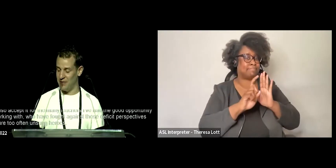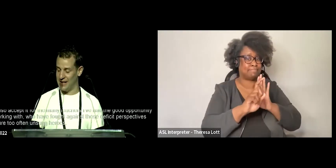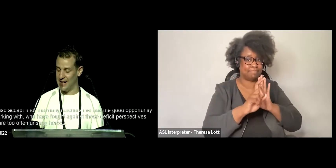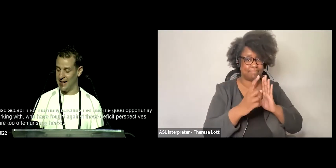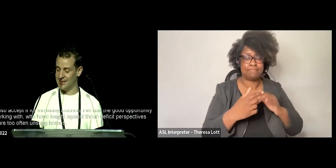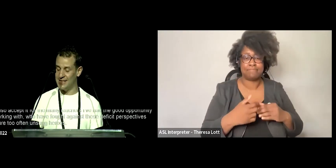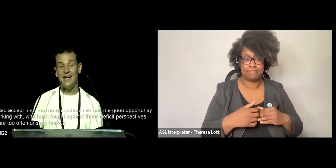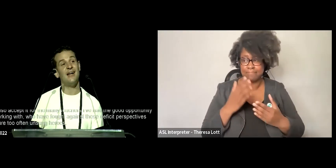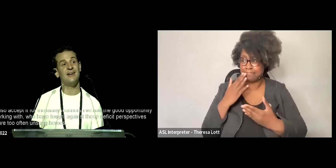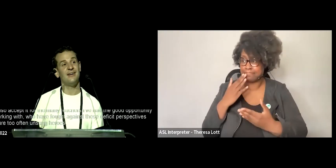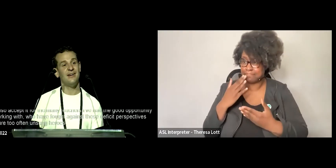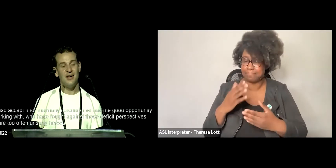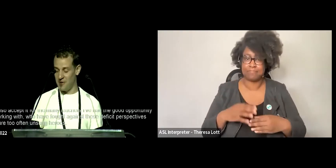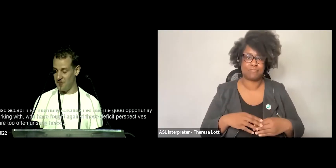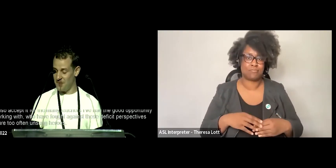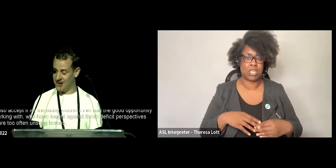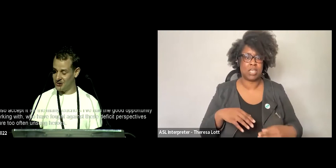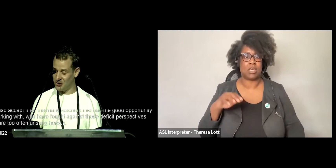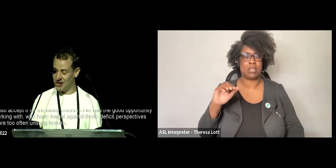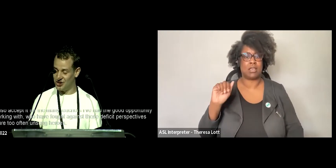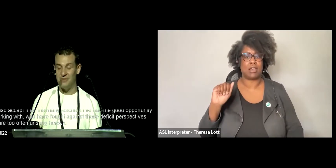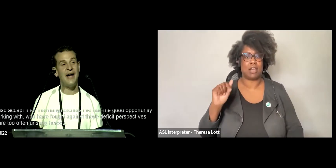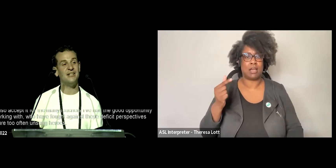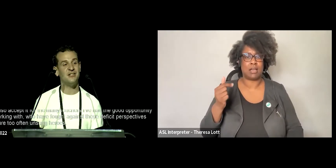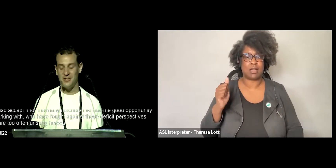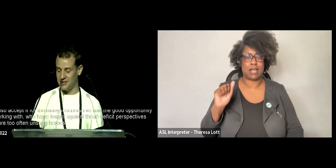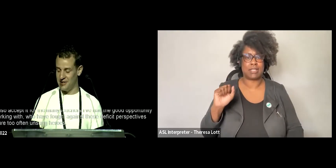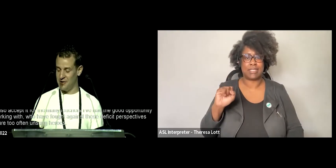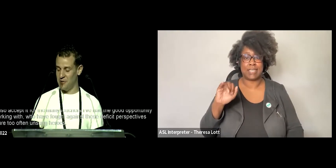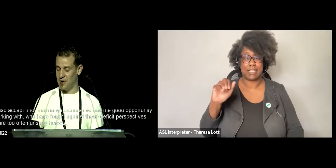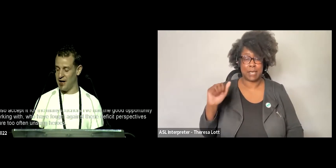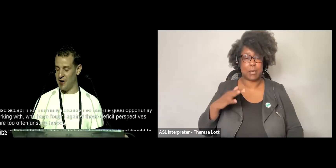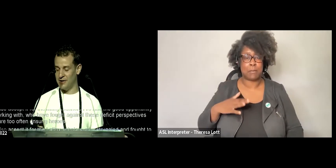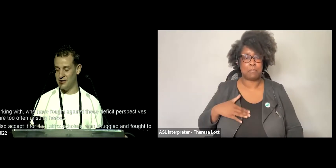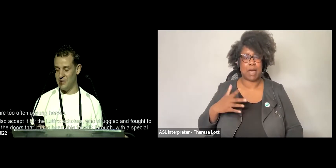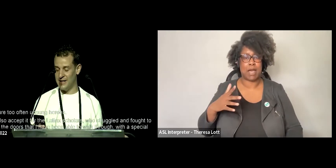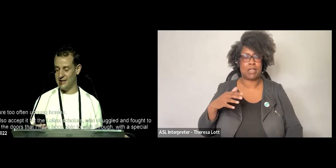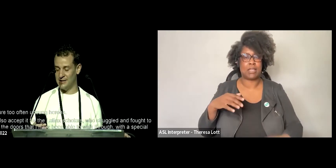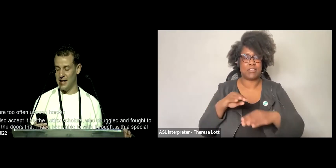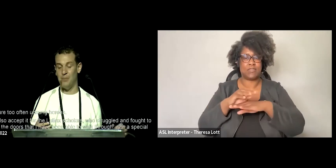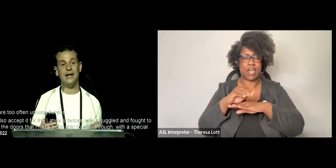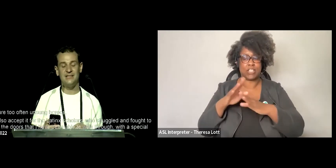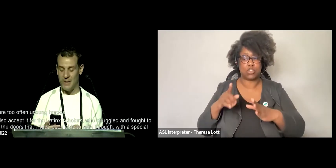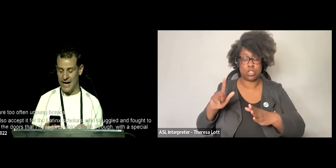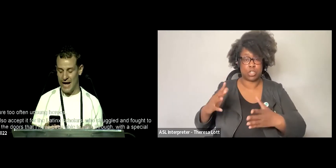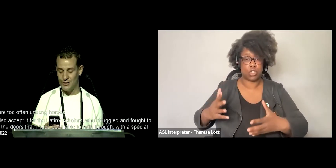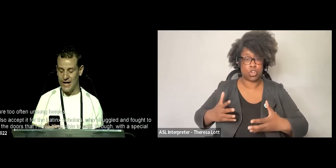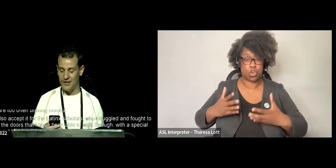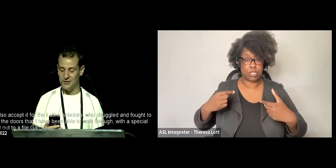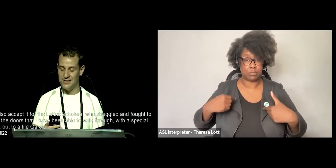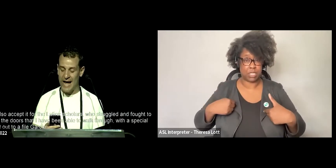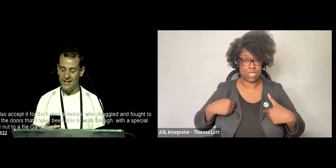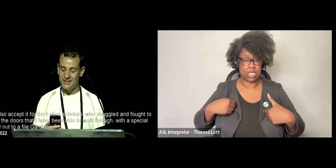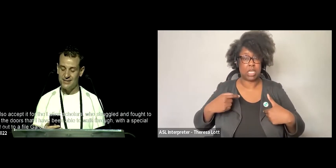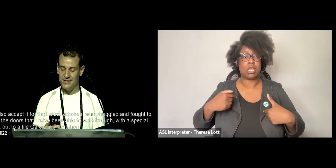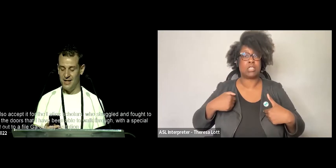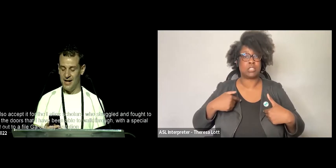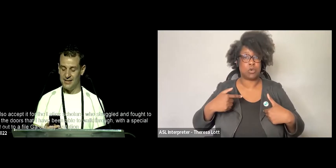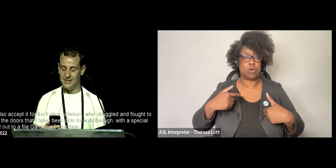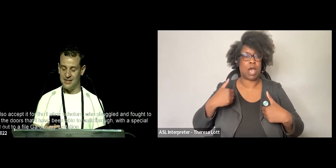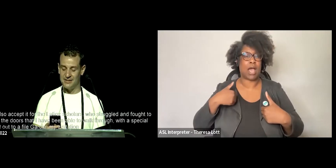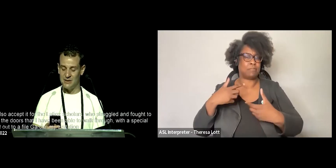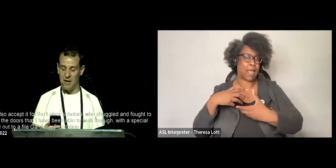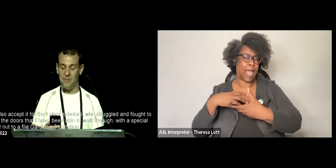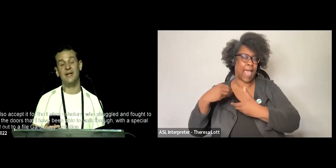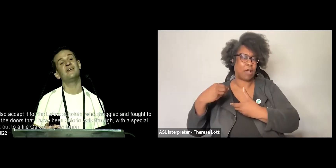to Ofelia Garcia, my dissertation advisor, who encouraged me to embrace my outsider status